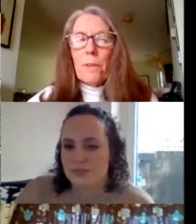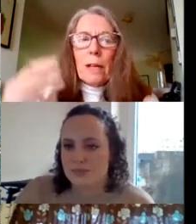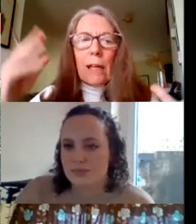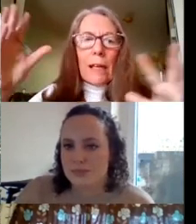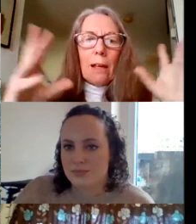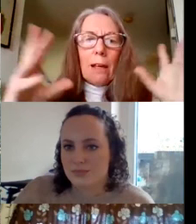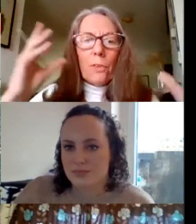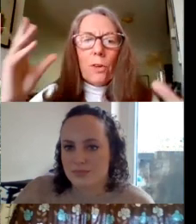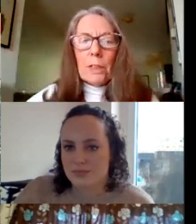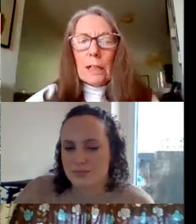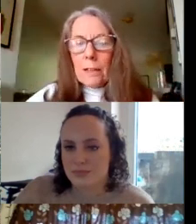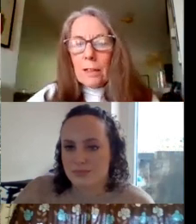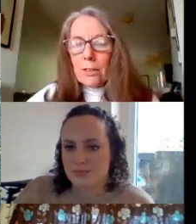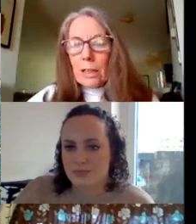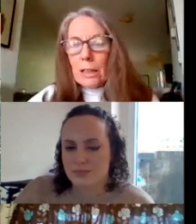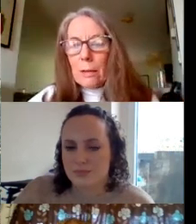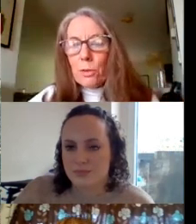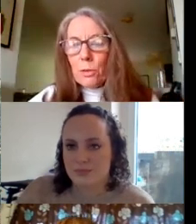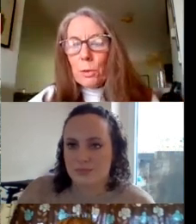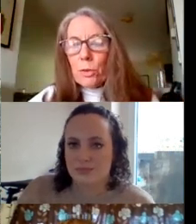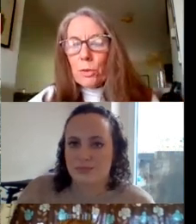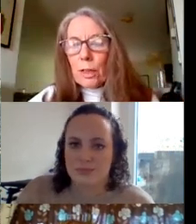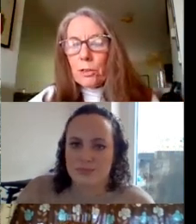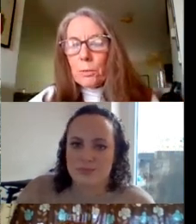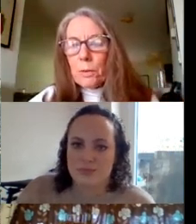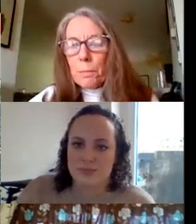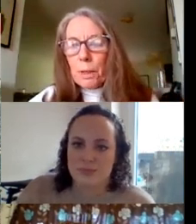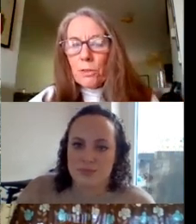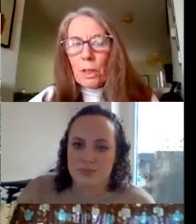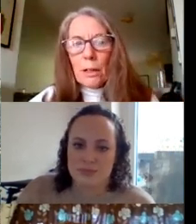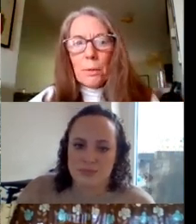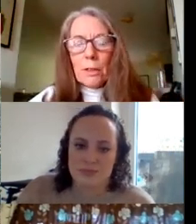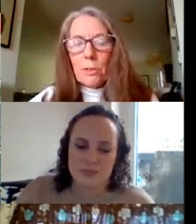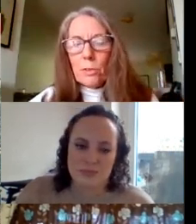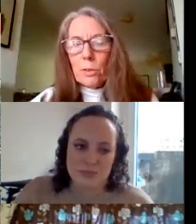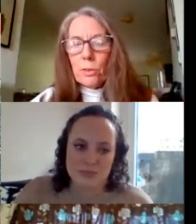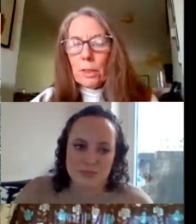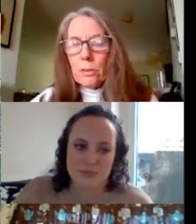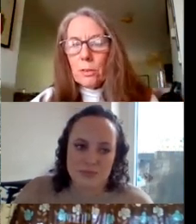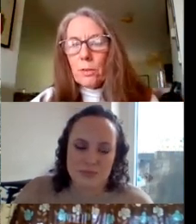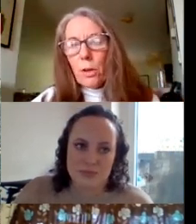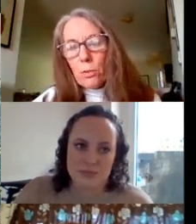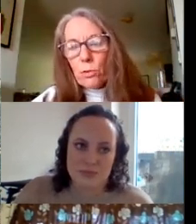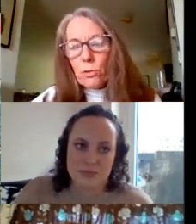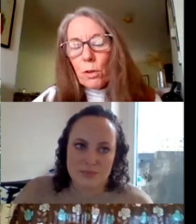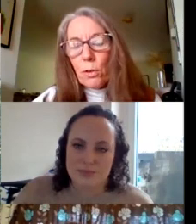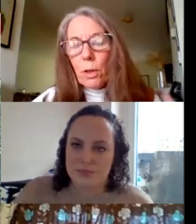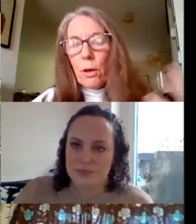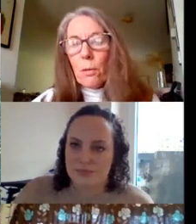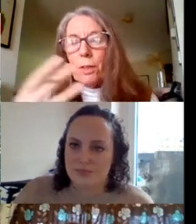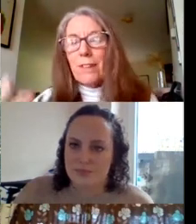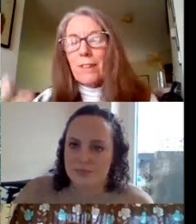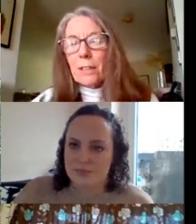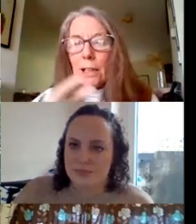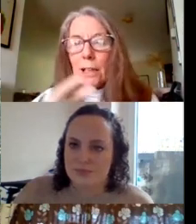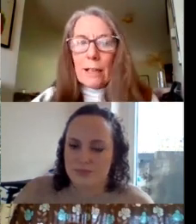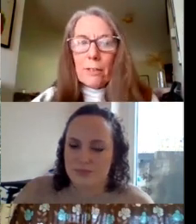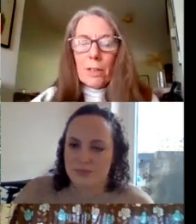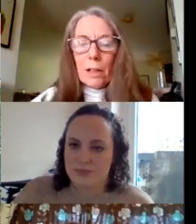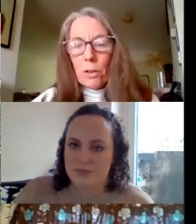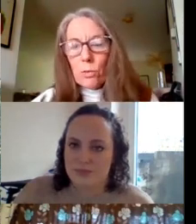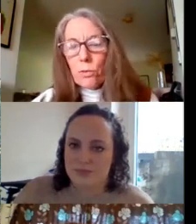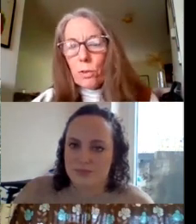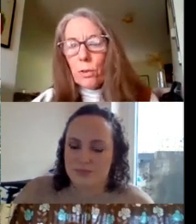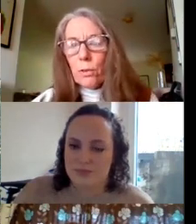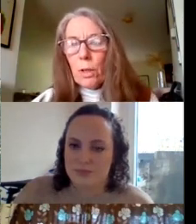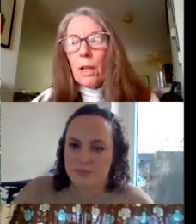some of the thoughts and ideas that came to us, that some of the patient artwork is associated with control or protesting against